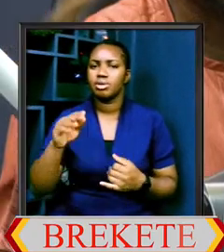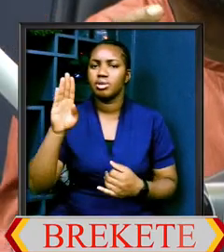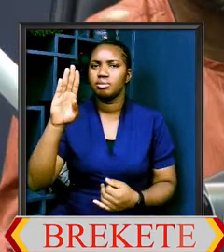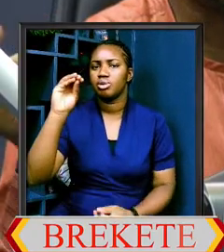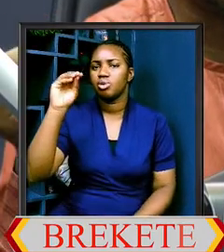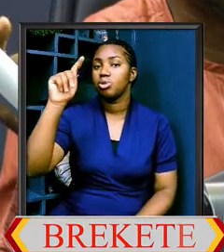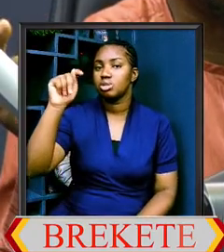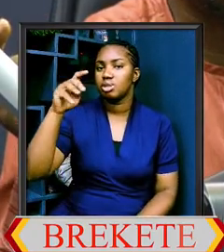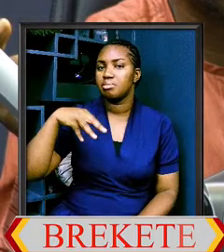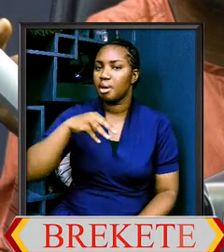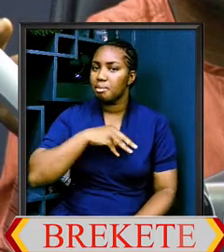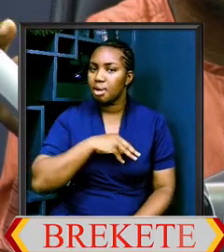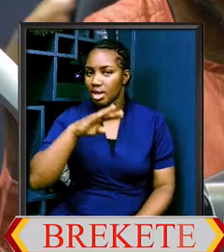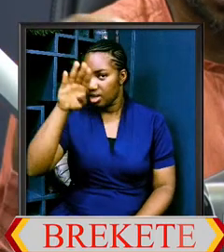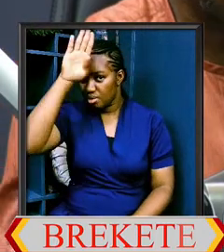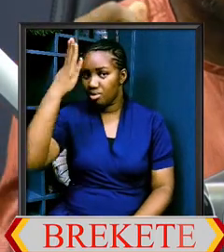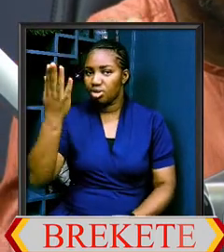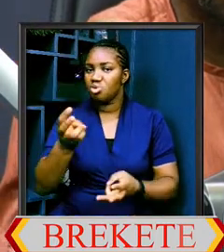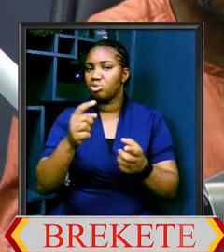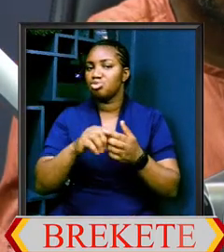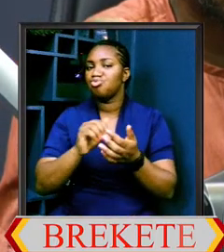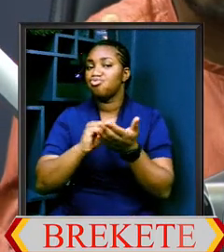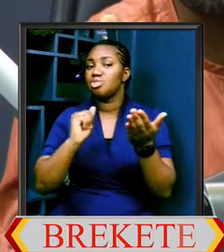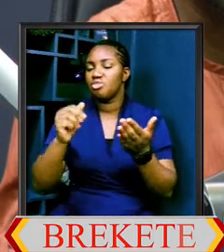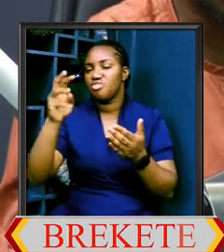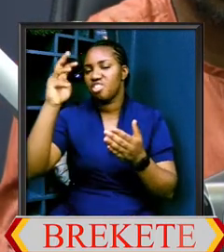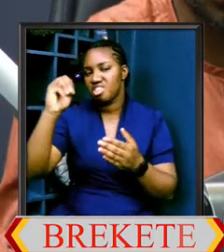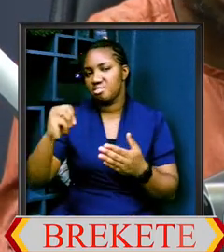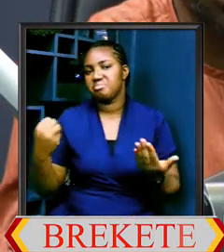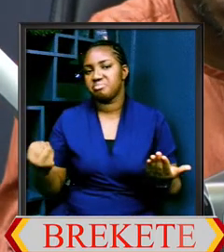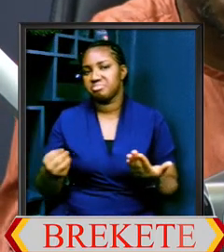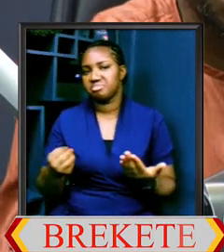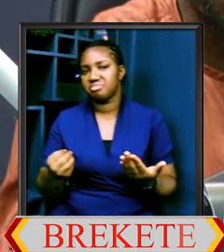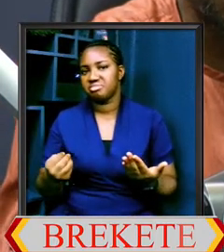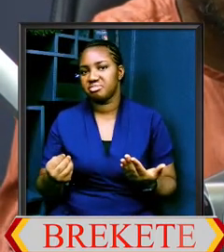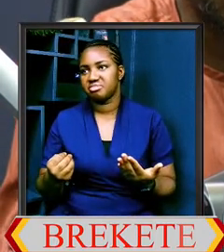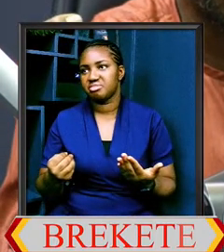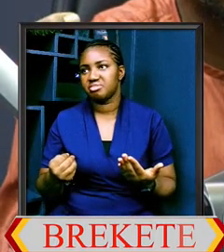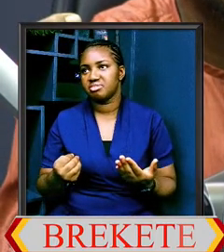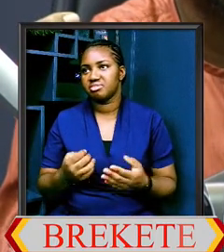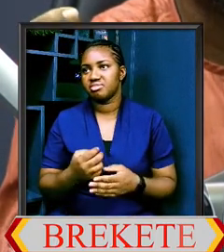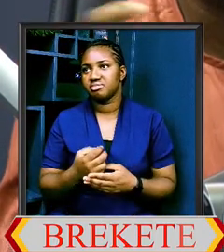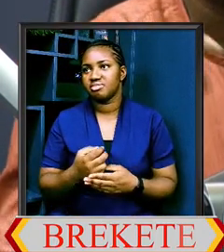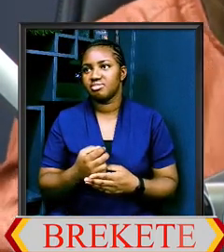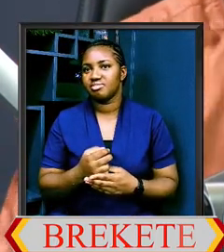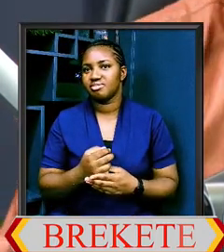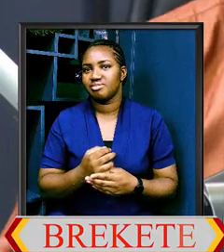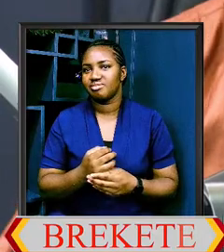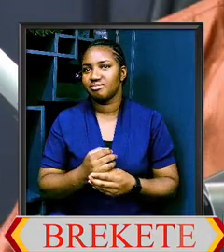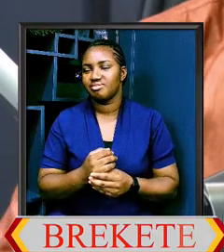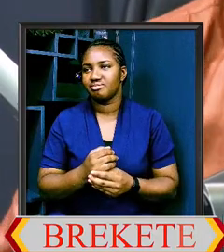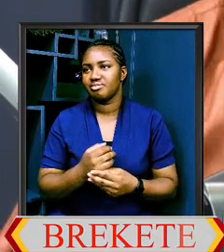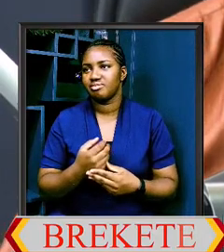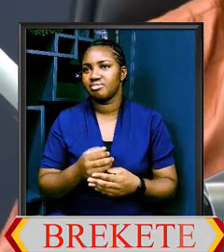member. Yes, sir. But Bila said they won't come out. Yes, sir. And a Igbo man. Yes, sir. They know they come out Igbo man is. Yes, sir. So Zaidu